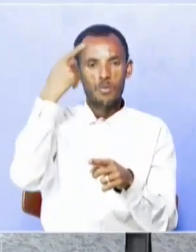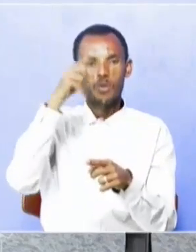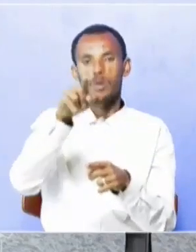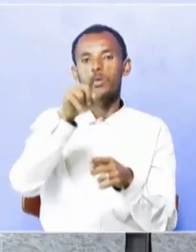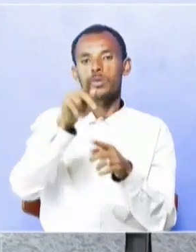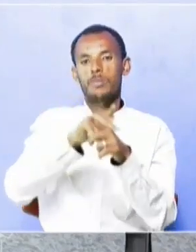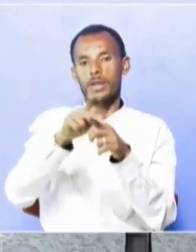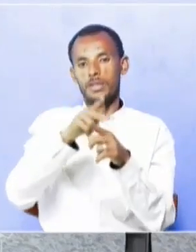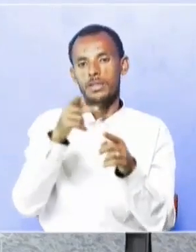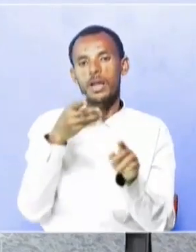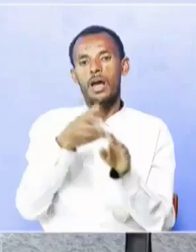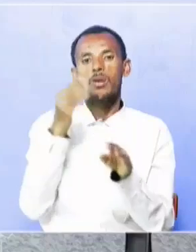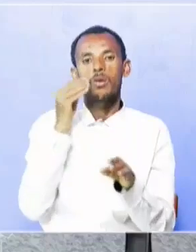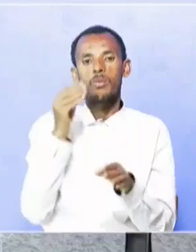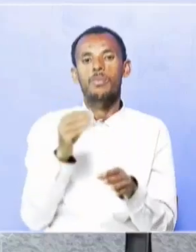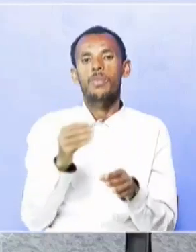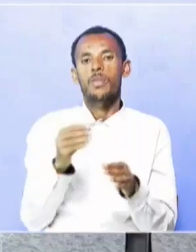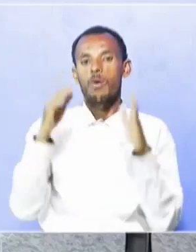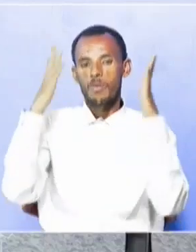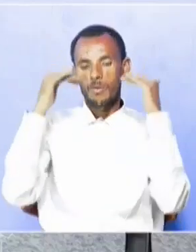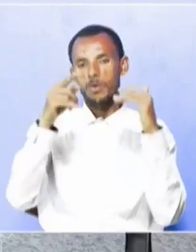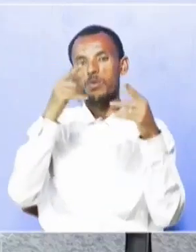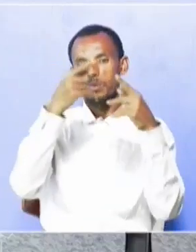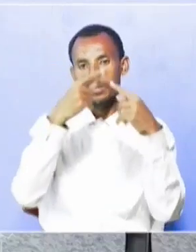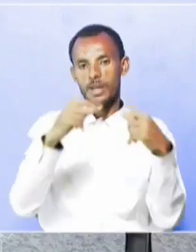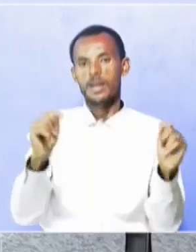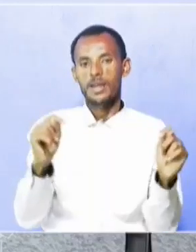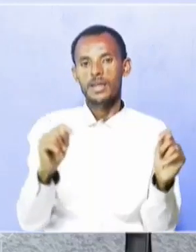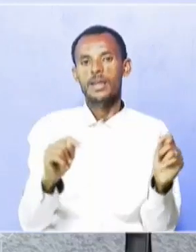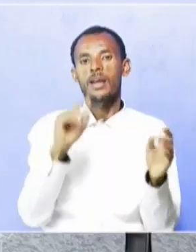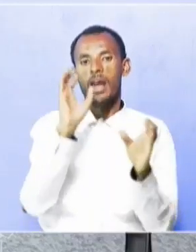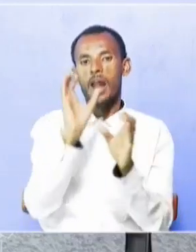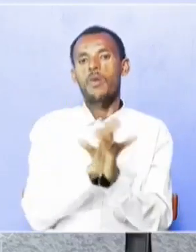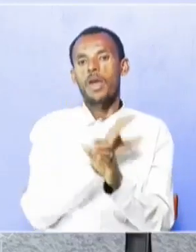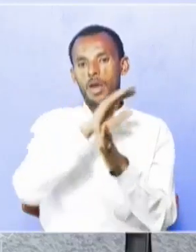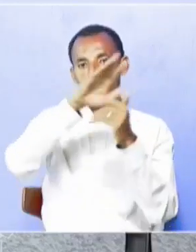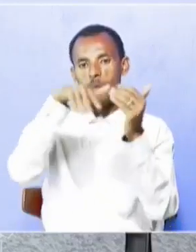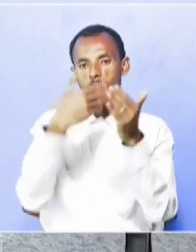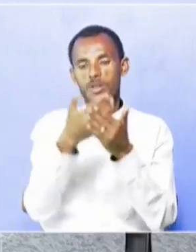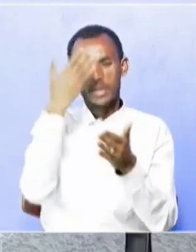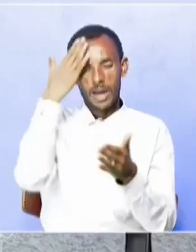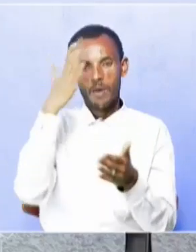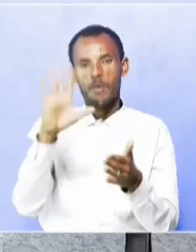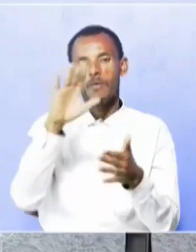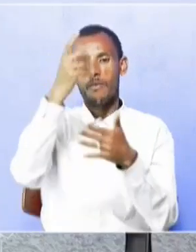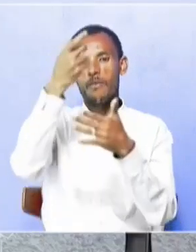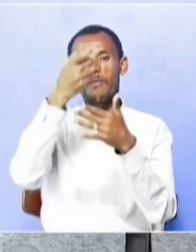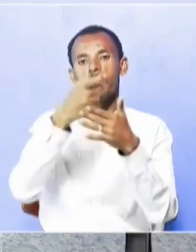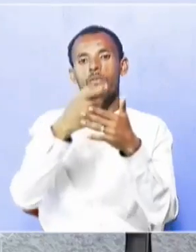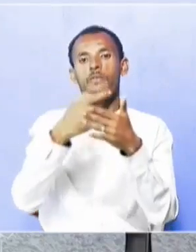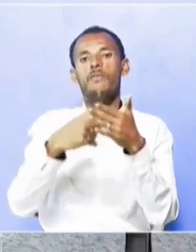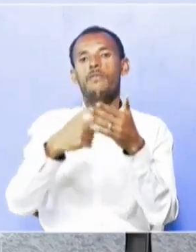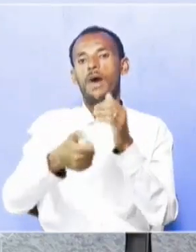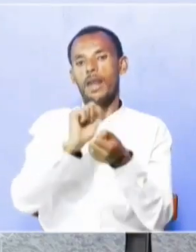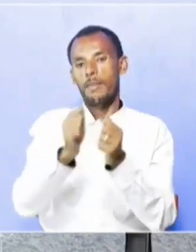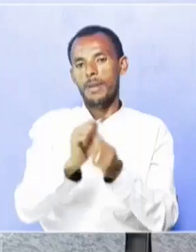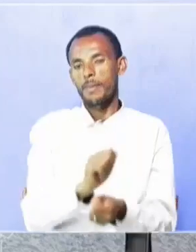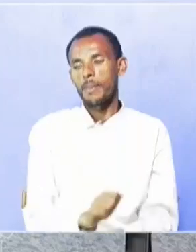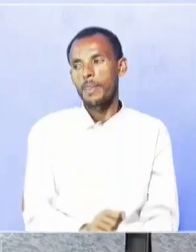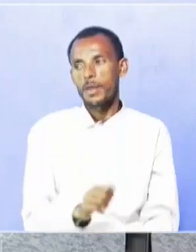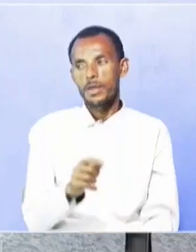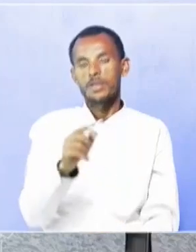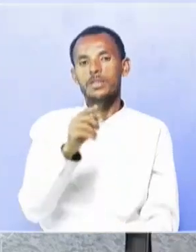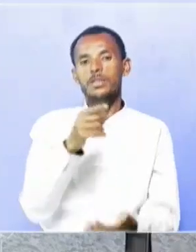to practice it. Hopefully you can try and calculate all the unknown variables, right? So this is